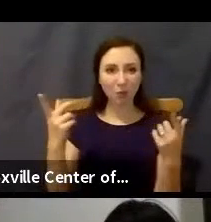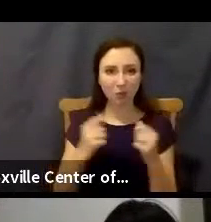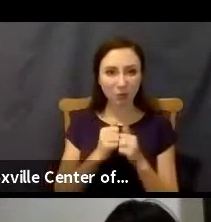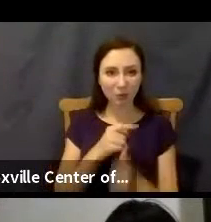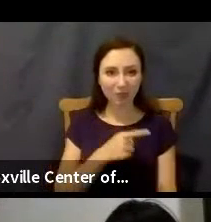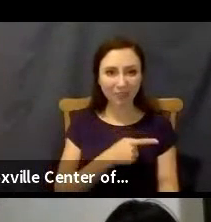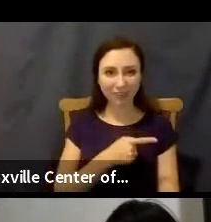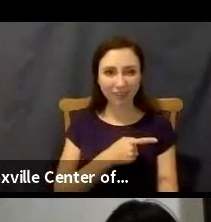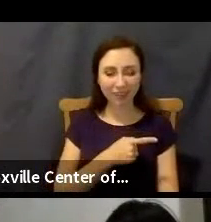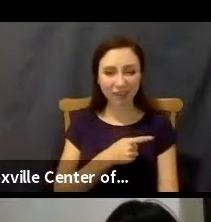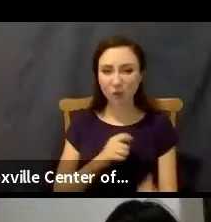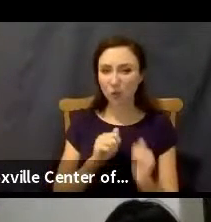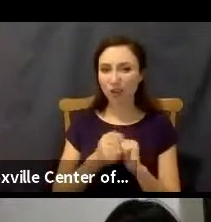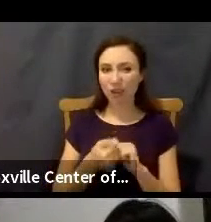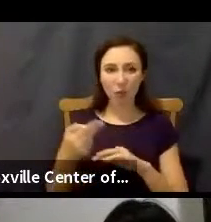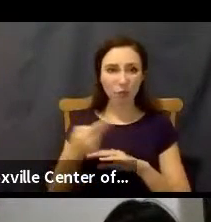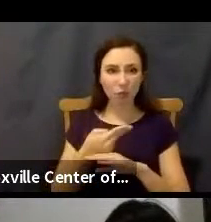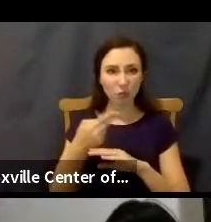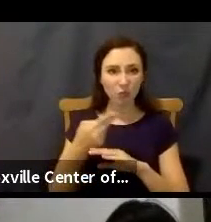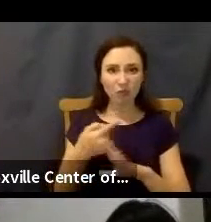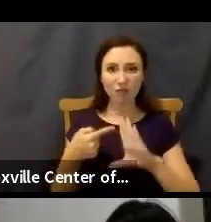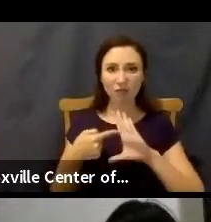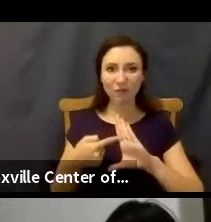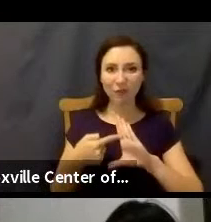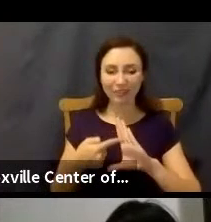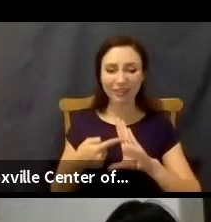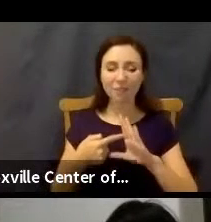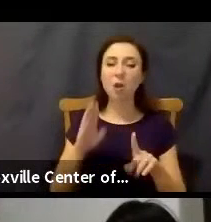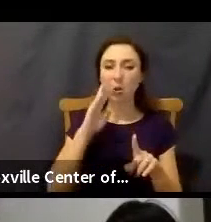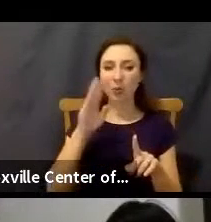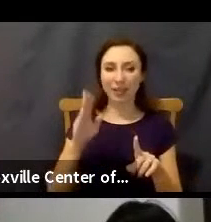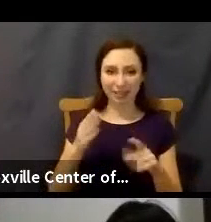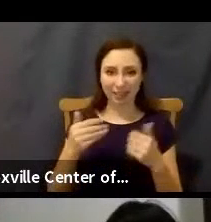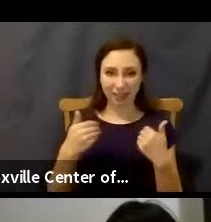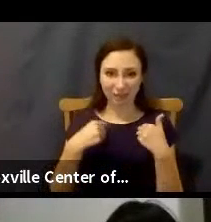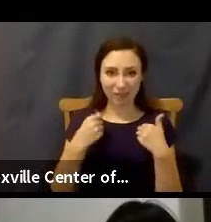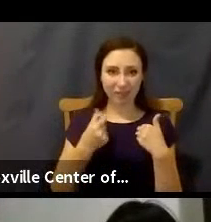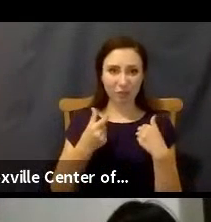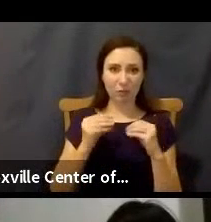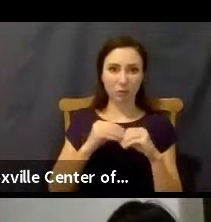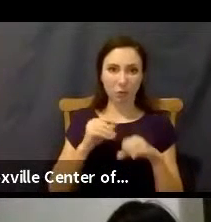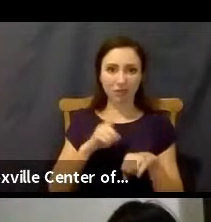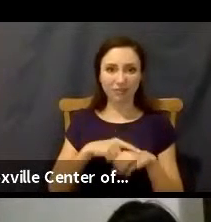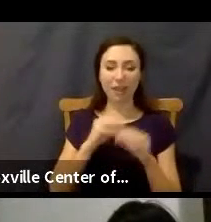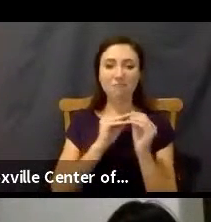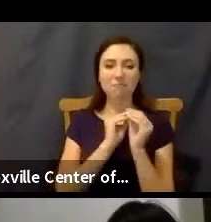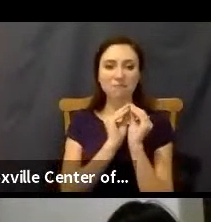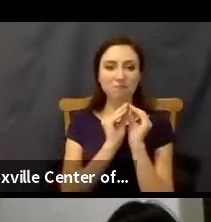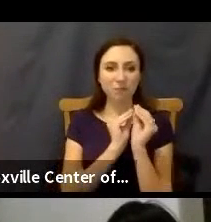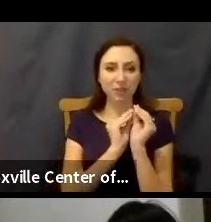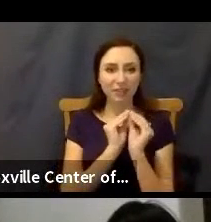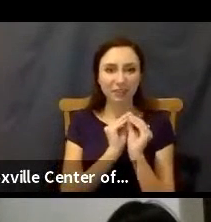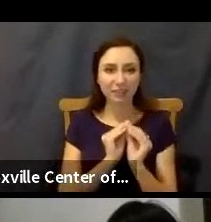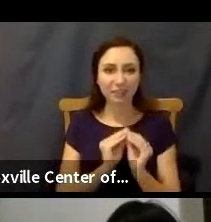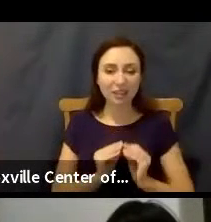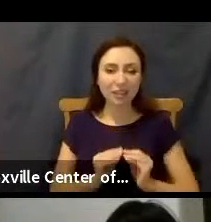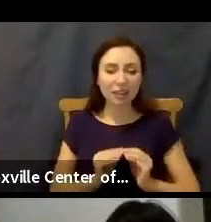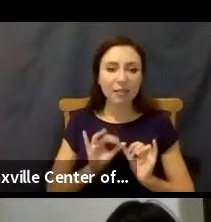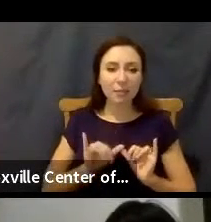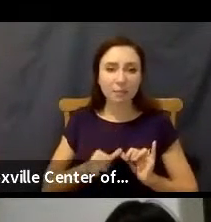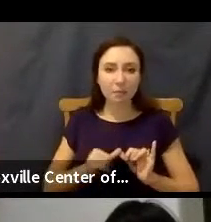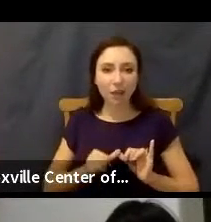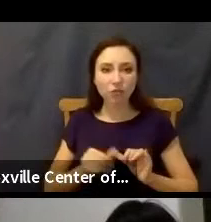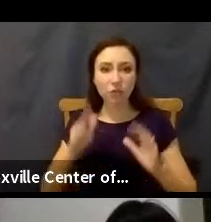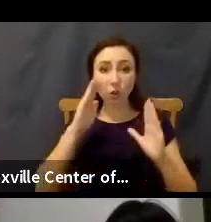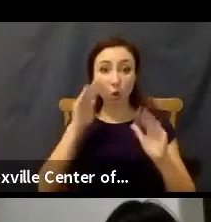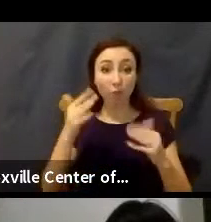it or how exactly to use it. And so, for example, since we're going to be spending a little more time refining the metrics, hopefully to